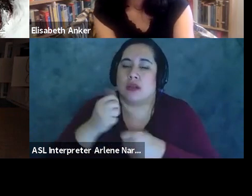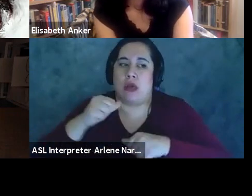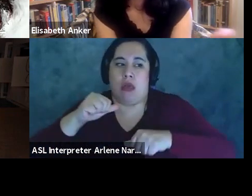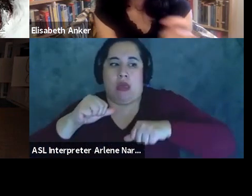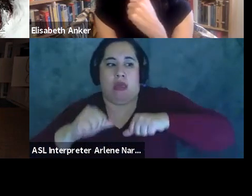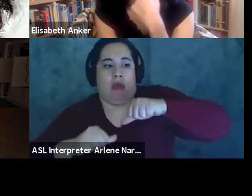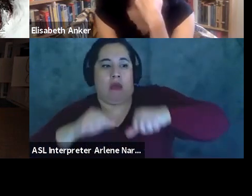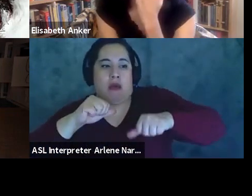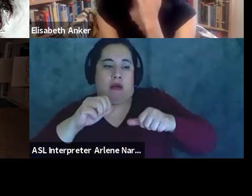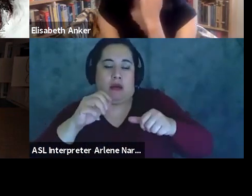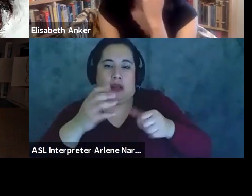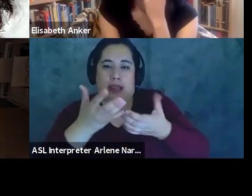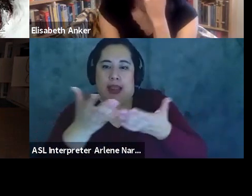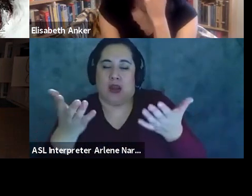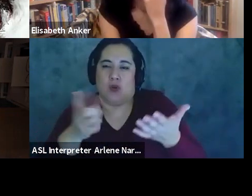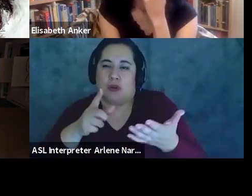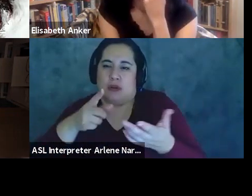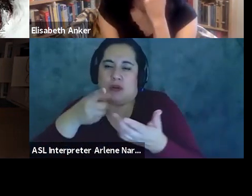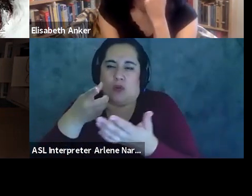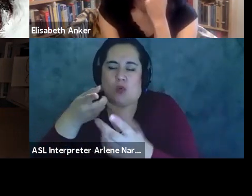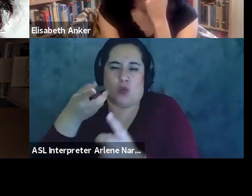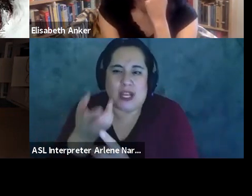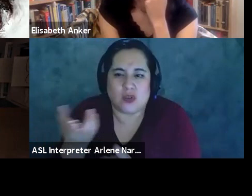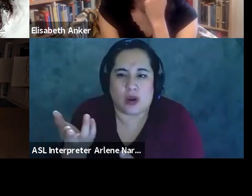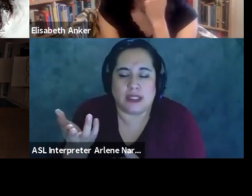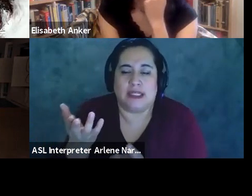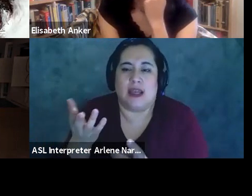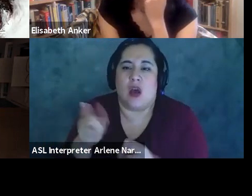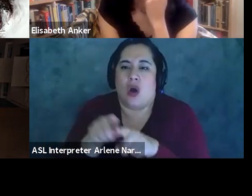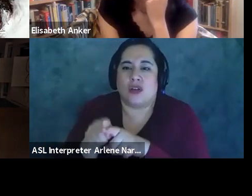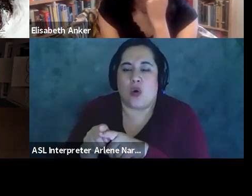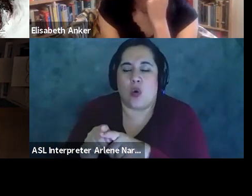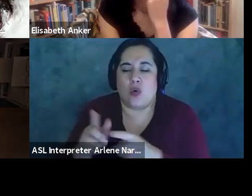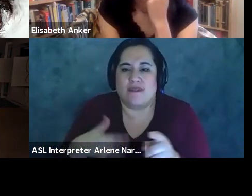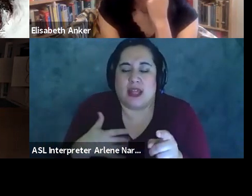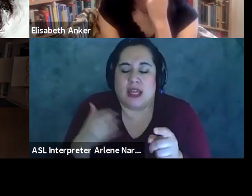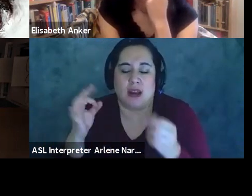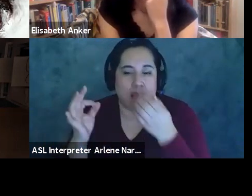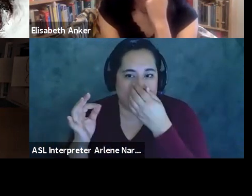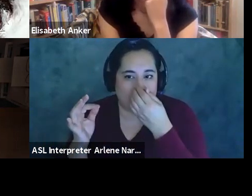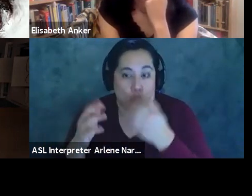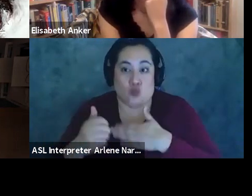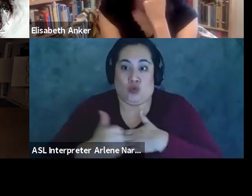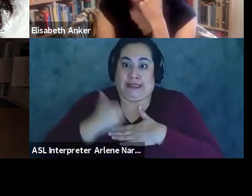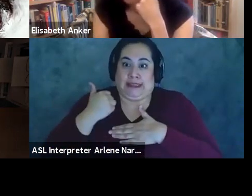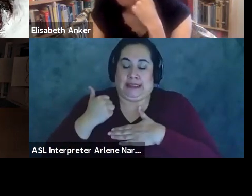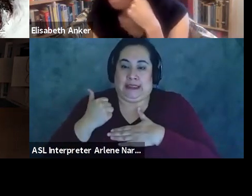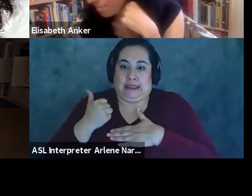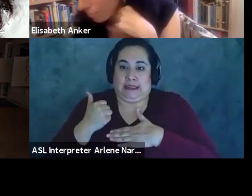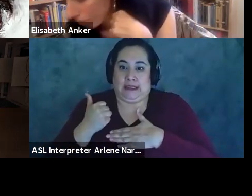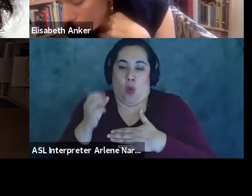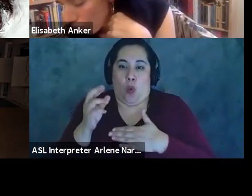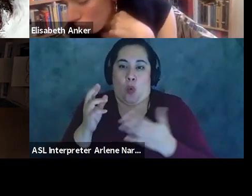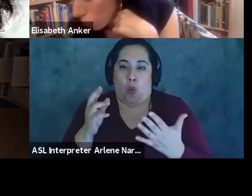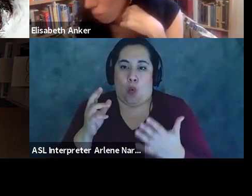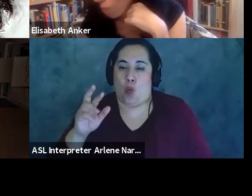into the ultimate resource, as well as the ultimate existential risk or threat.